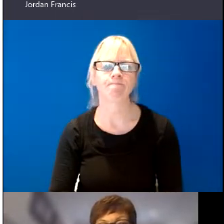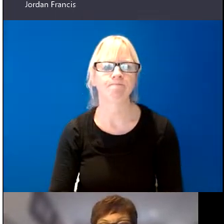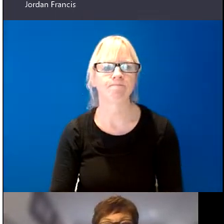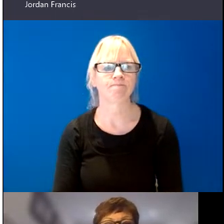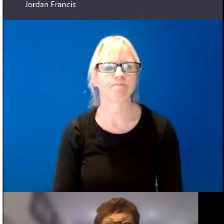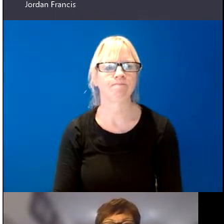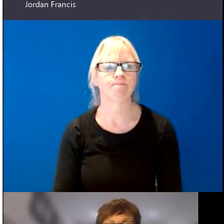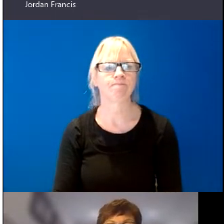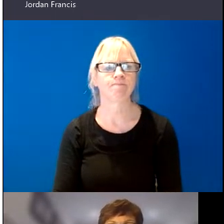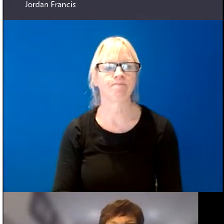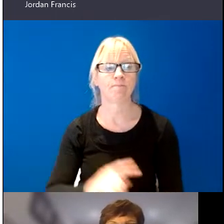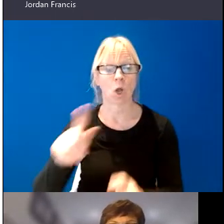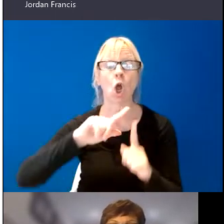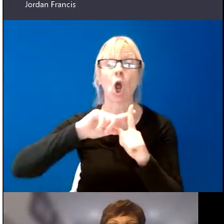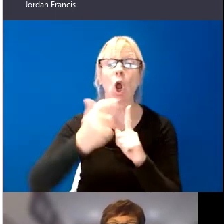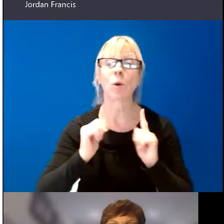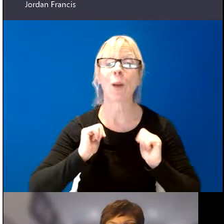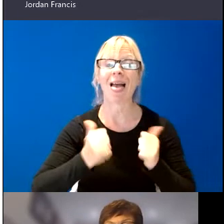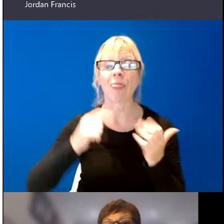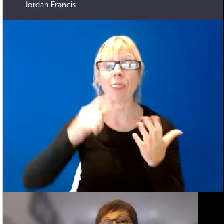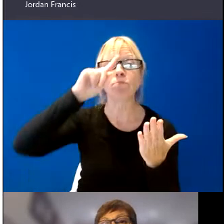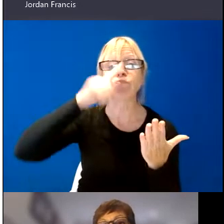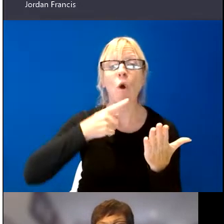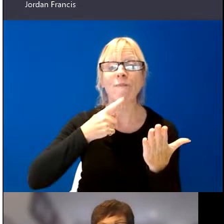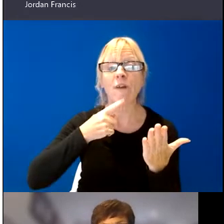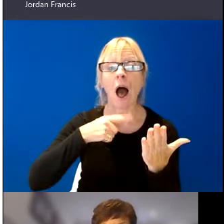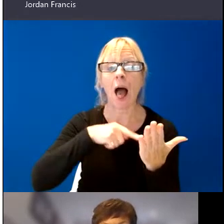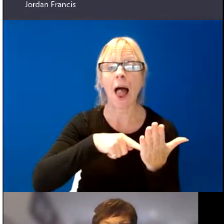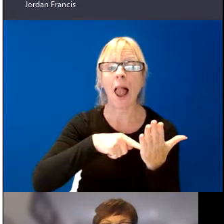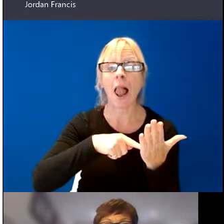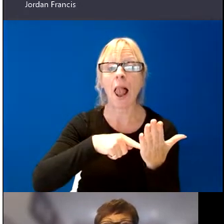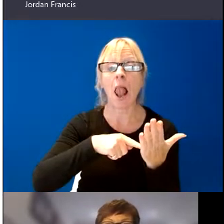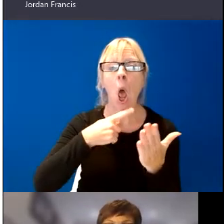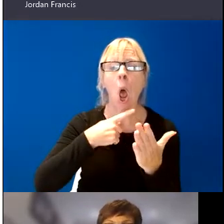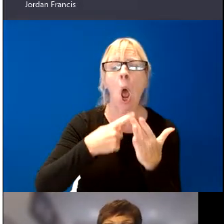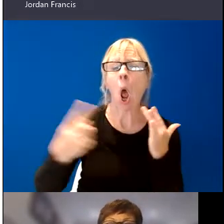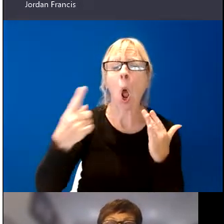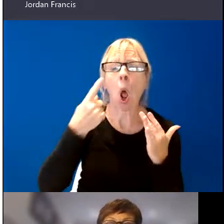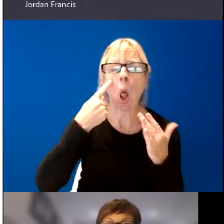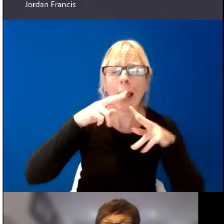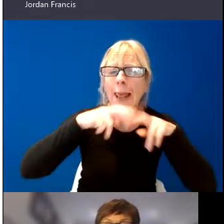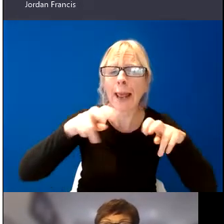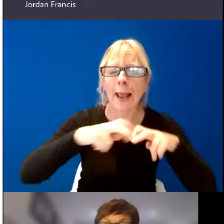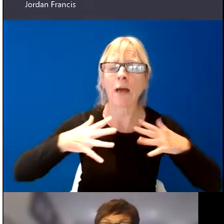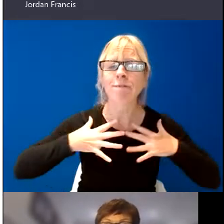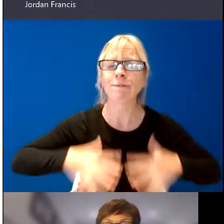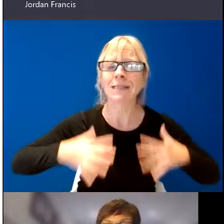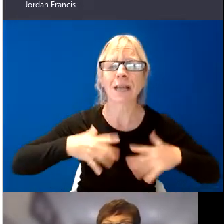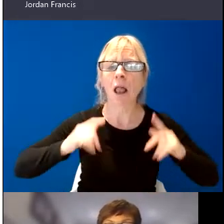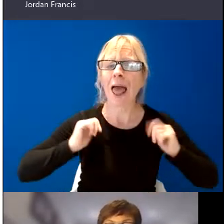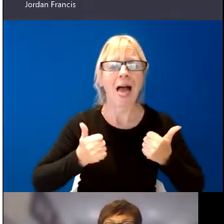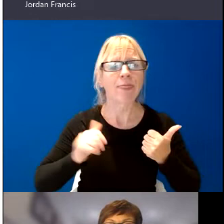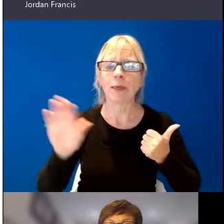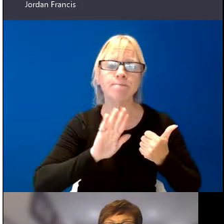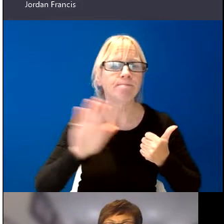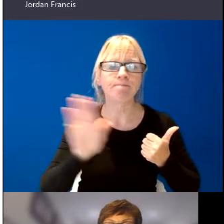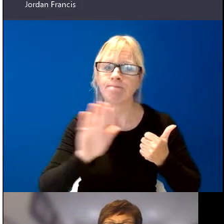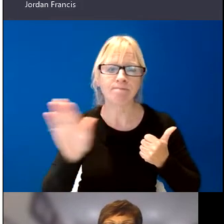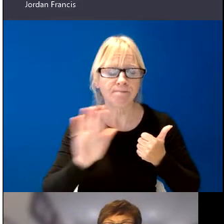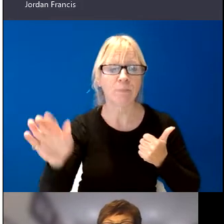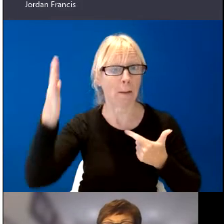So the idea that the community health profiles is that they don't just look at the physical health needs of a particular community, but they also include information